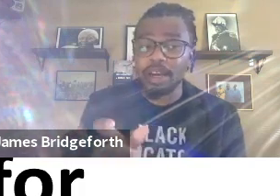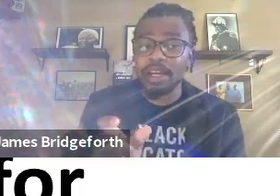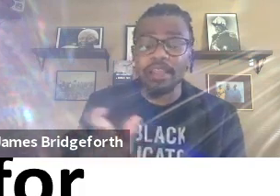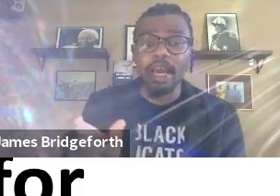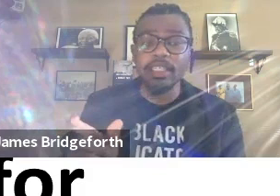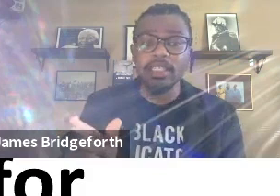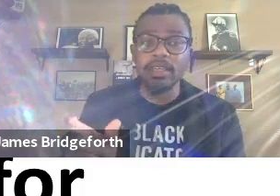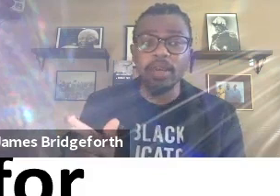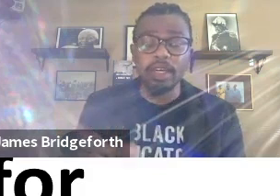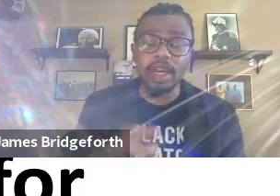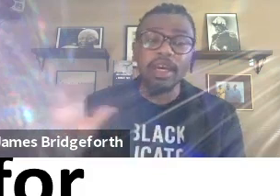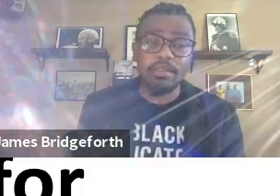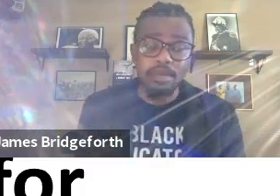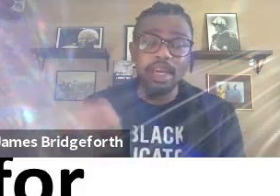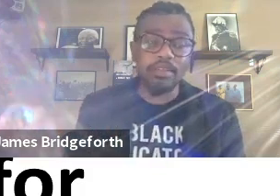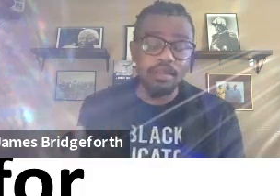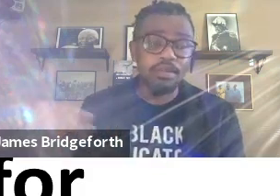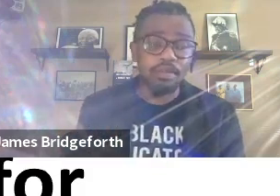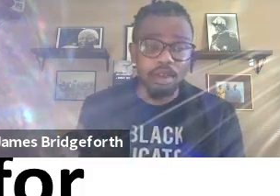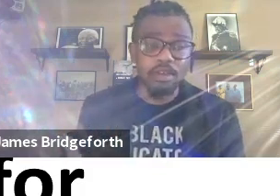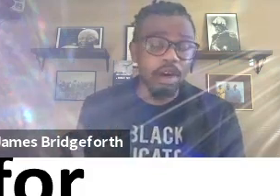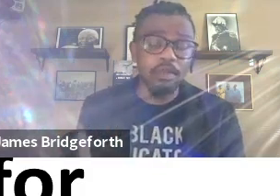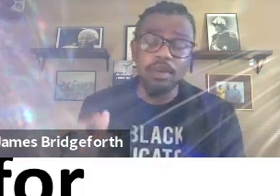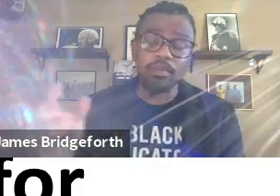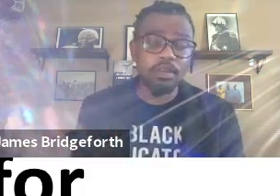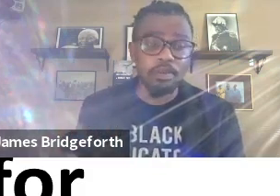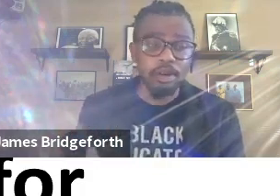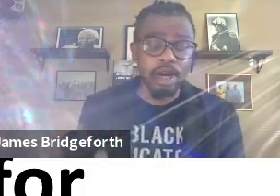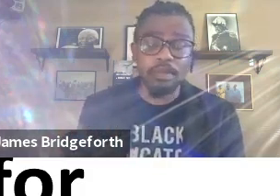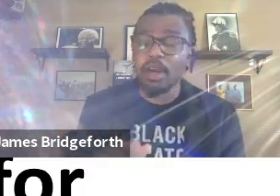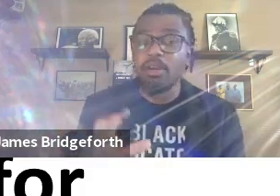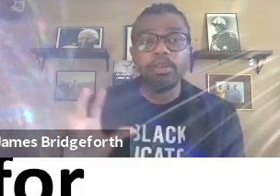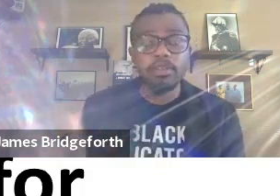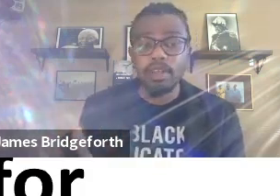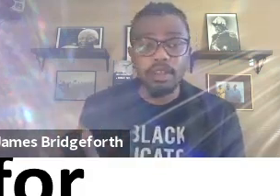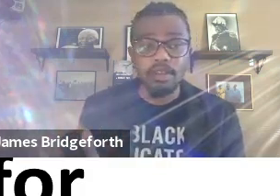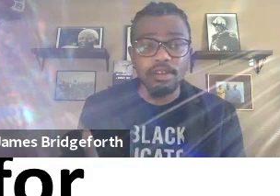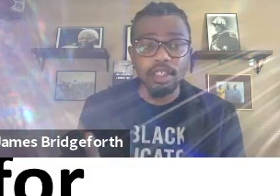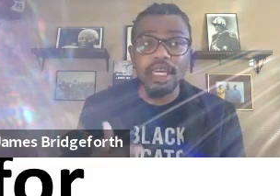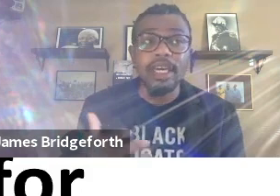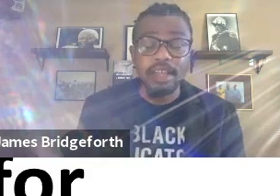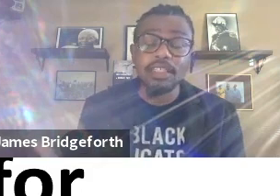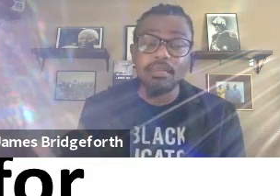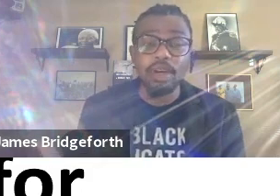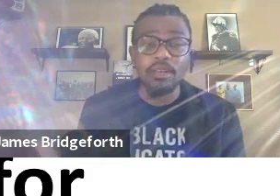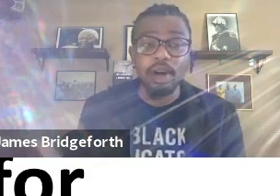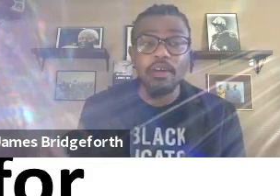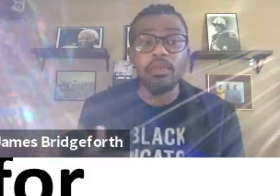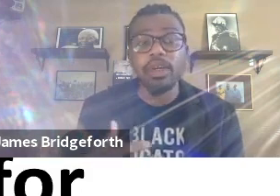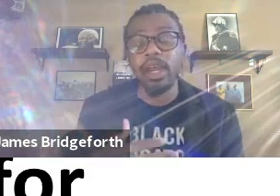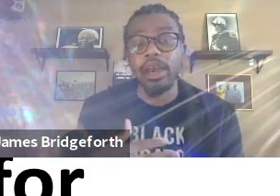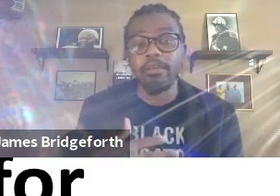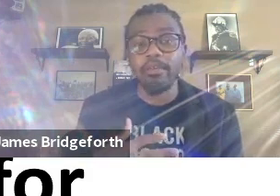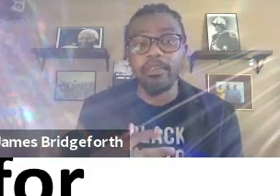doing caring, it's not just that we are assimilating students through this department or through this program or through these institutions. It's actually important as